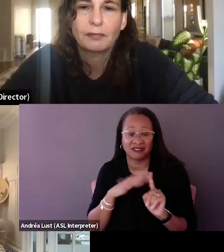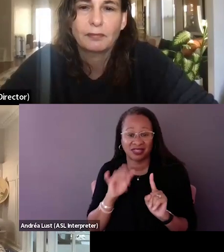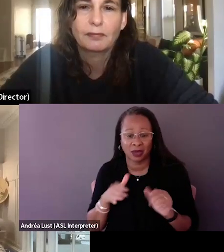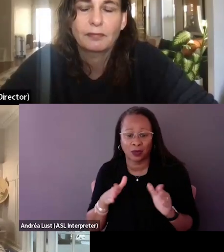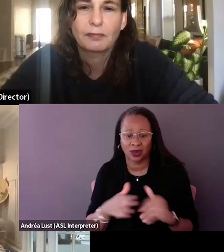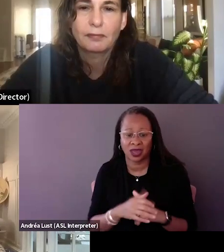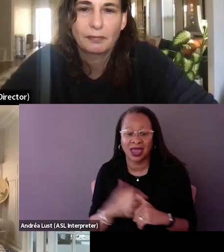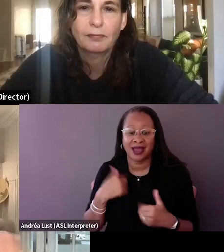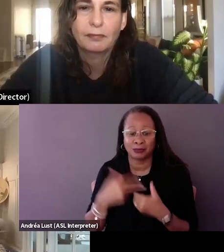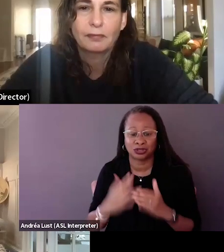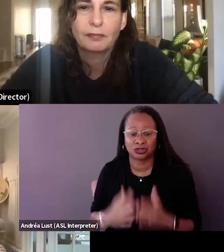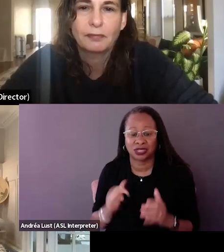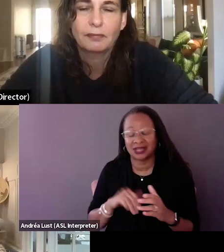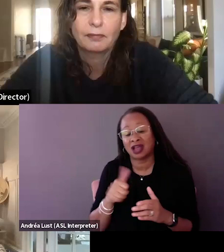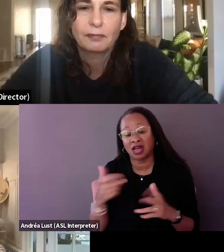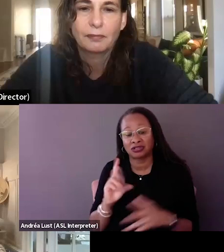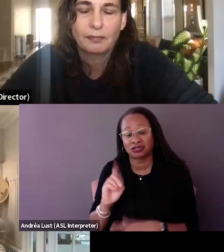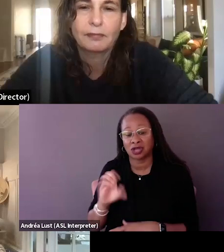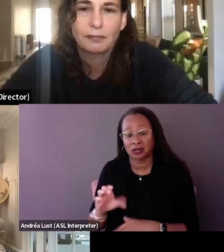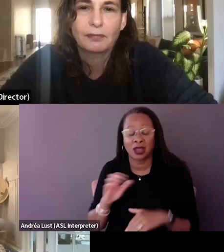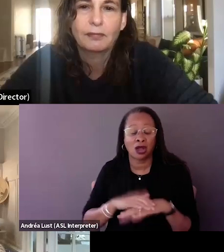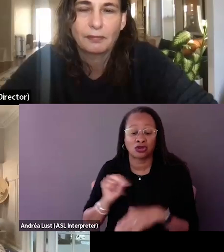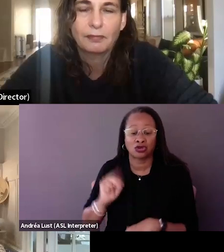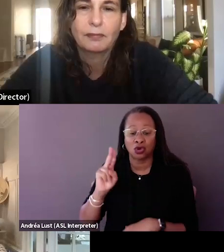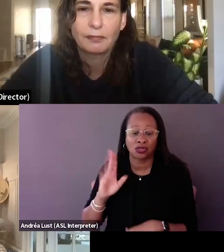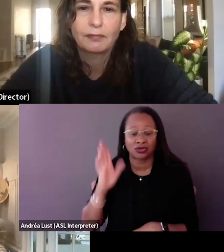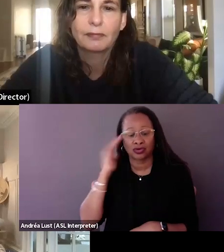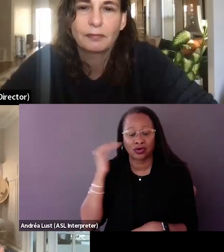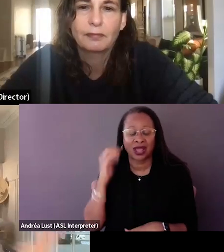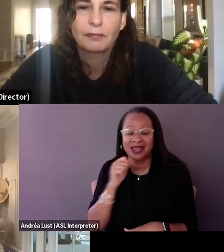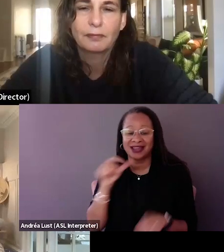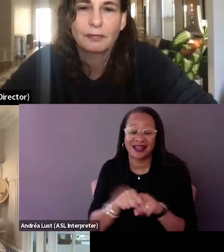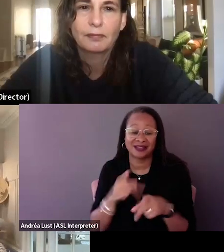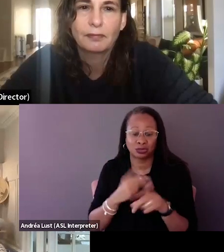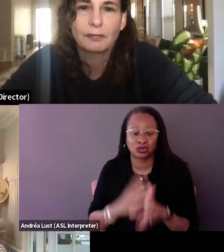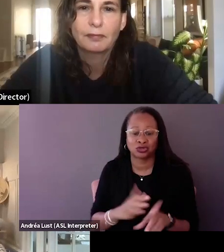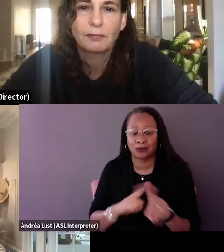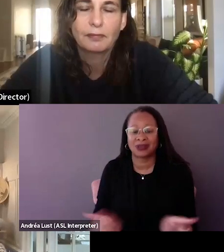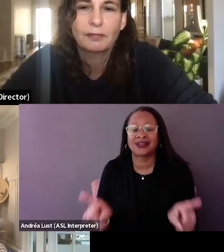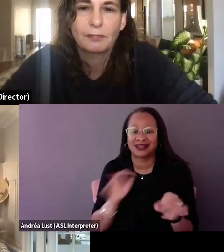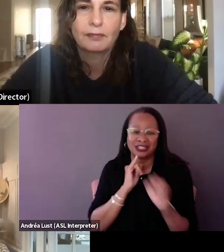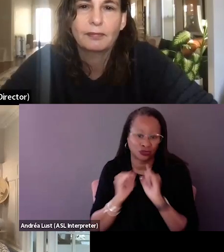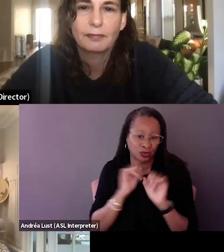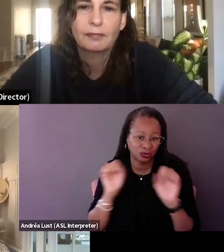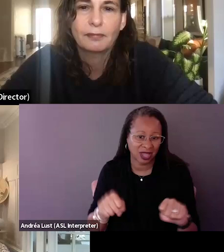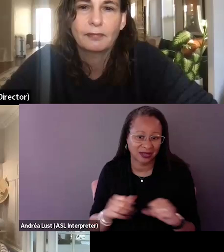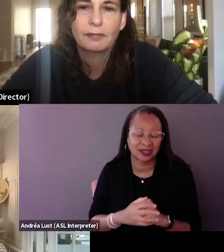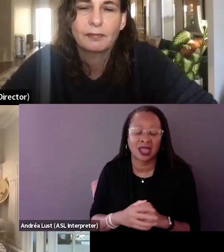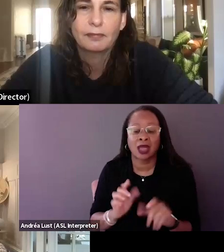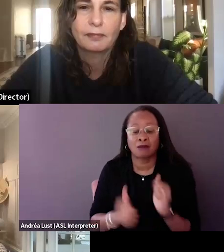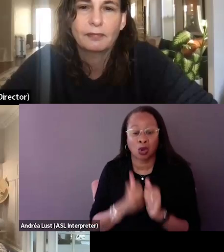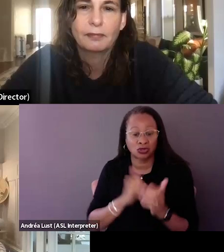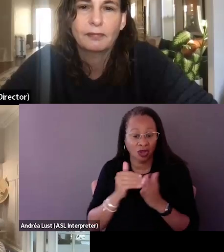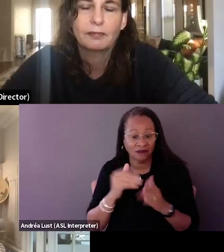I participated in other documentaries on North Korea, obviously not as a producer, but just being interviewed. And most times